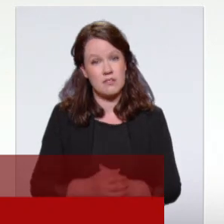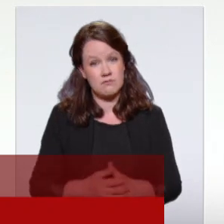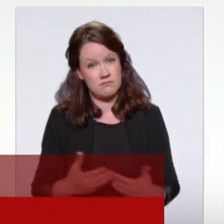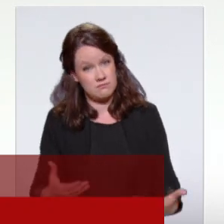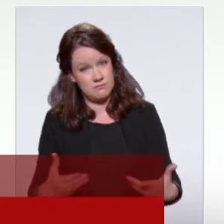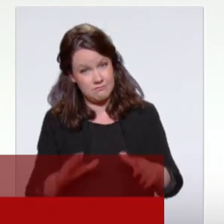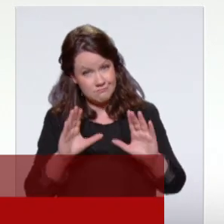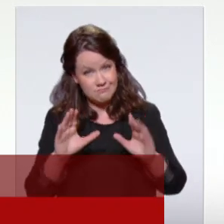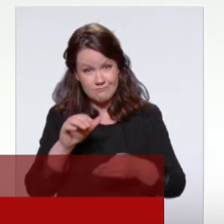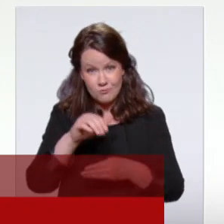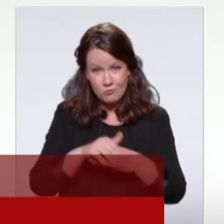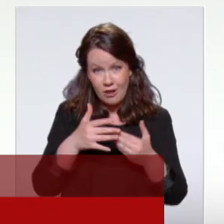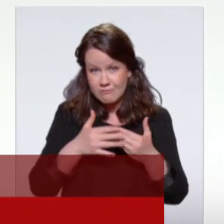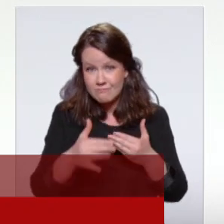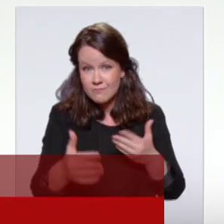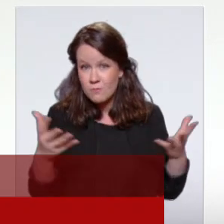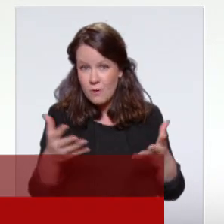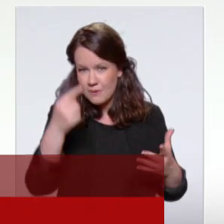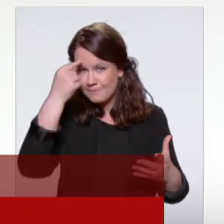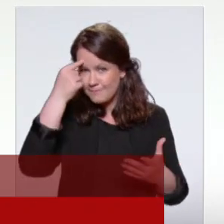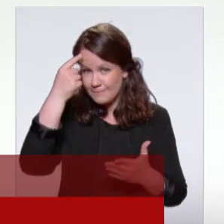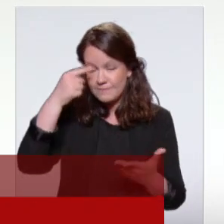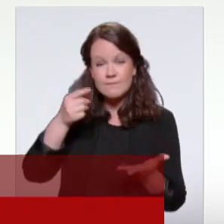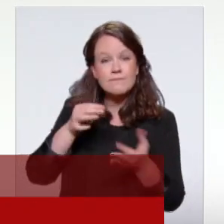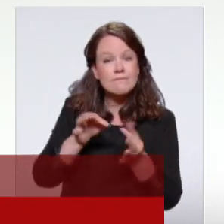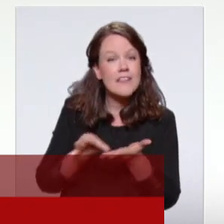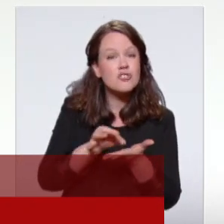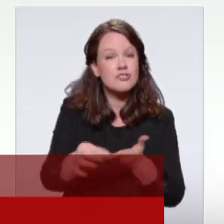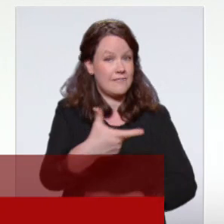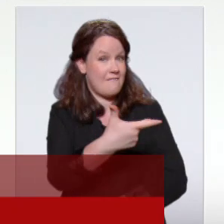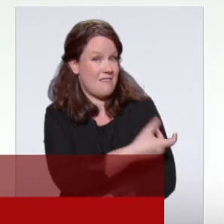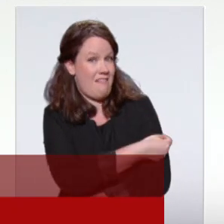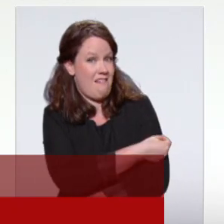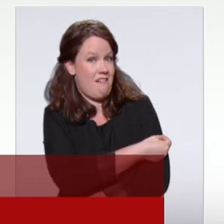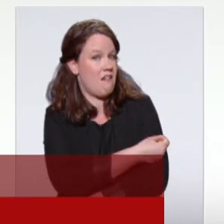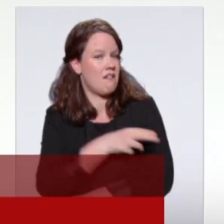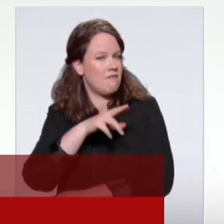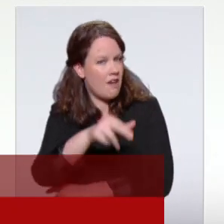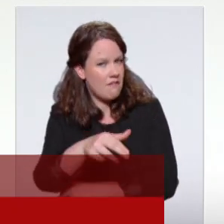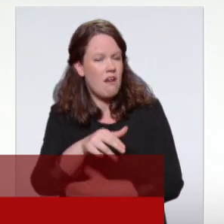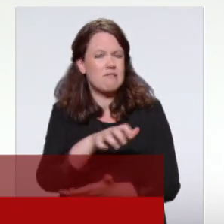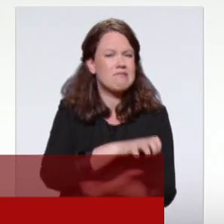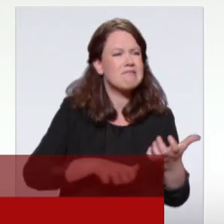So I want to tell you today that thanks to vaccines, the end of this crisis is on the horizon.